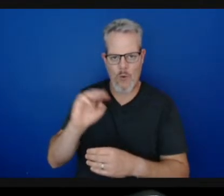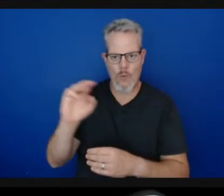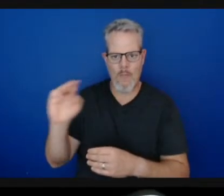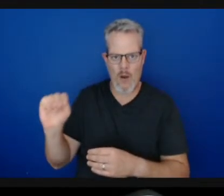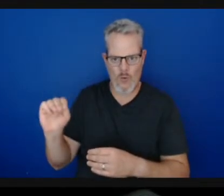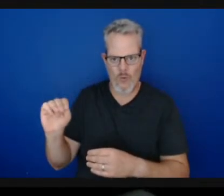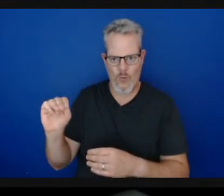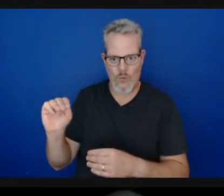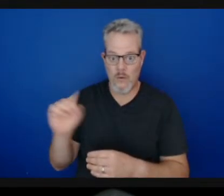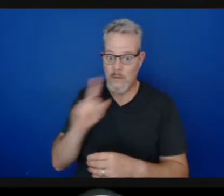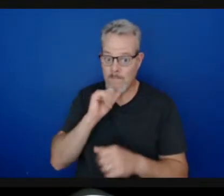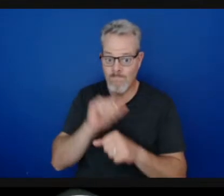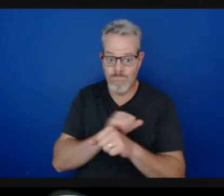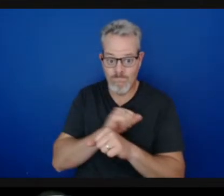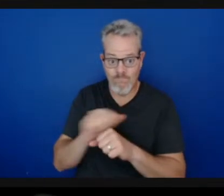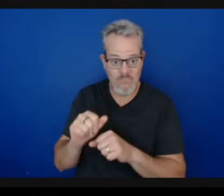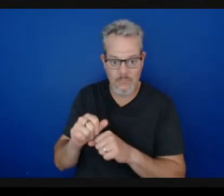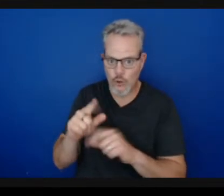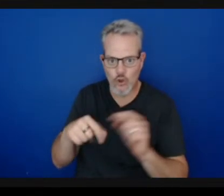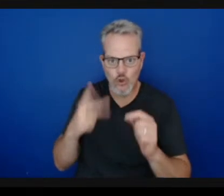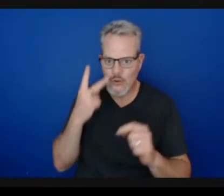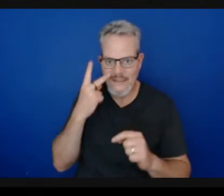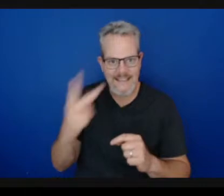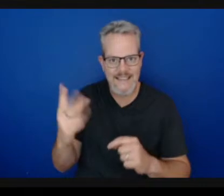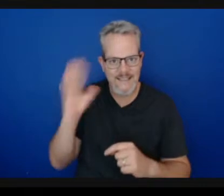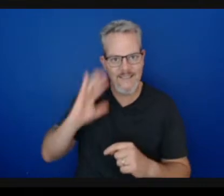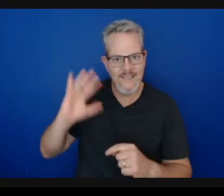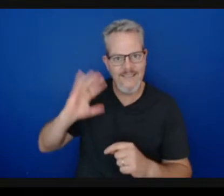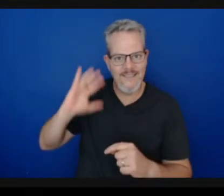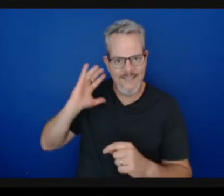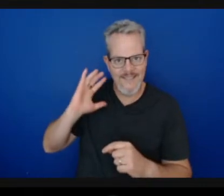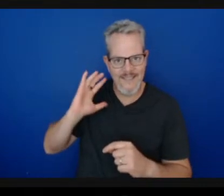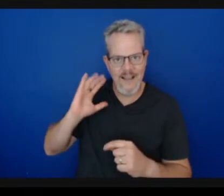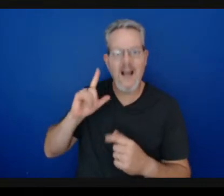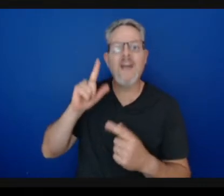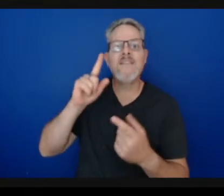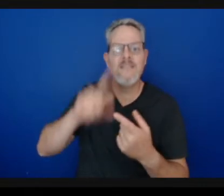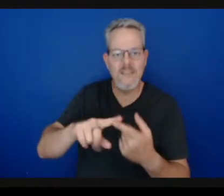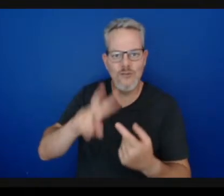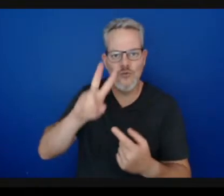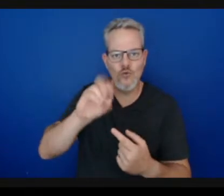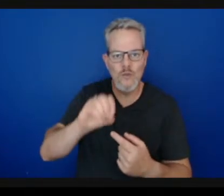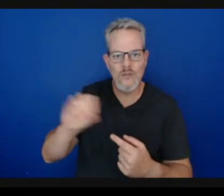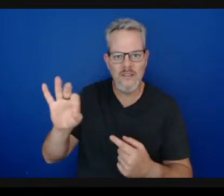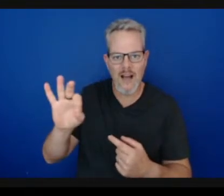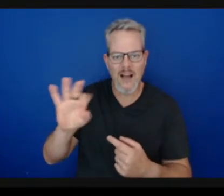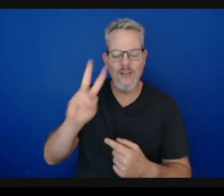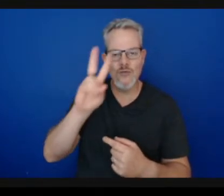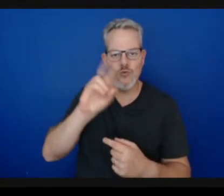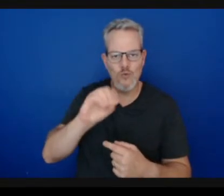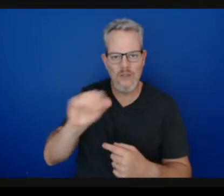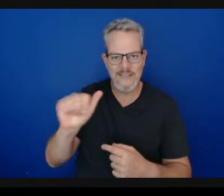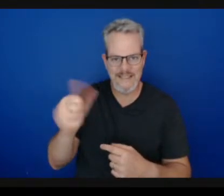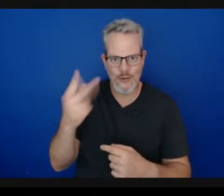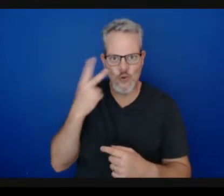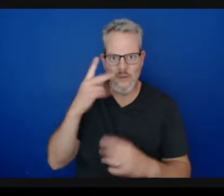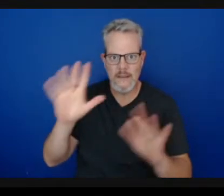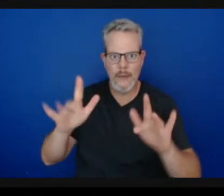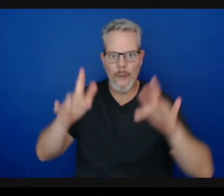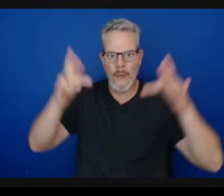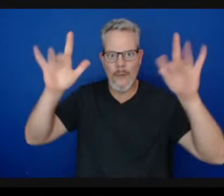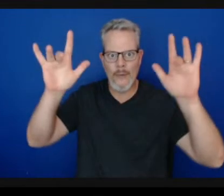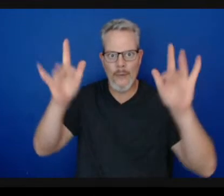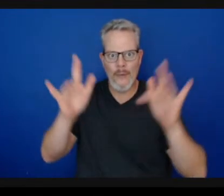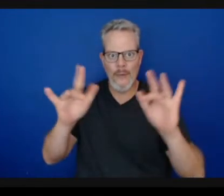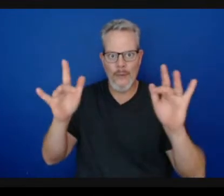began there at the crater, you couldn't really see the lava in 2008. It was really 2009 and 10 where you could first see it, see the glow and all of that. So